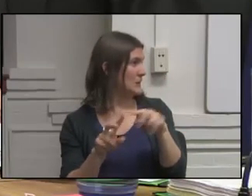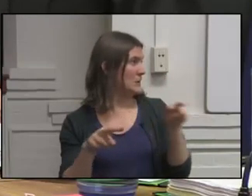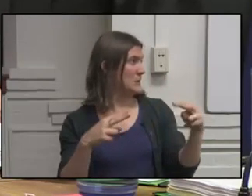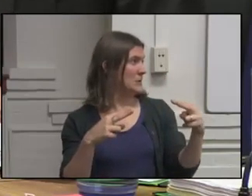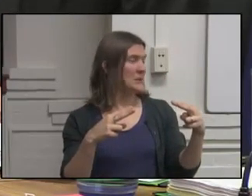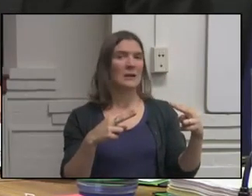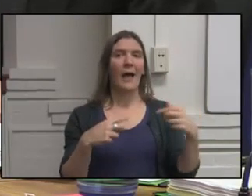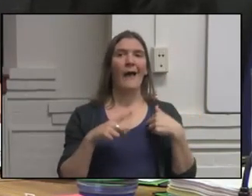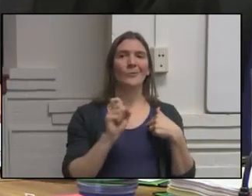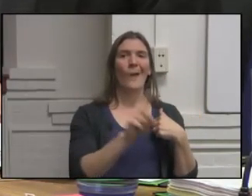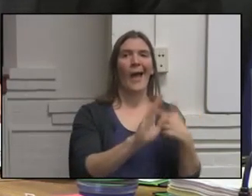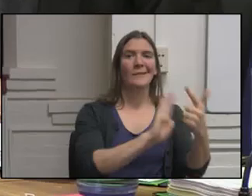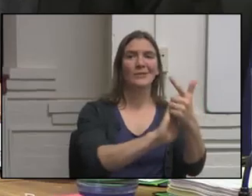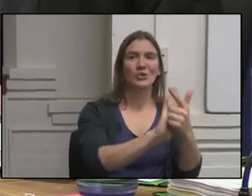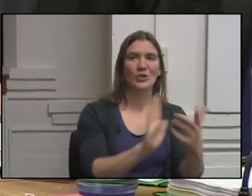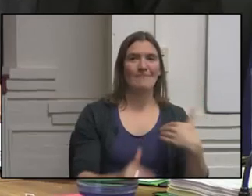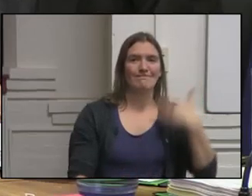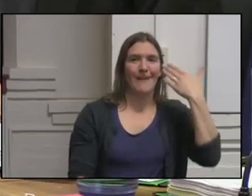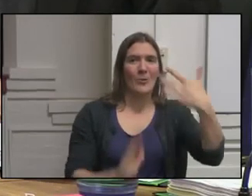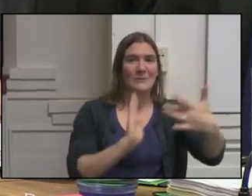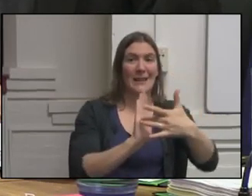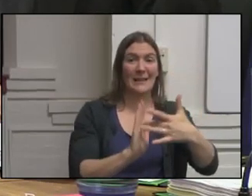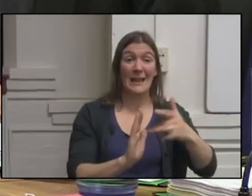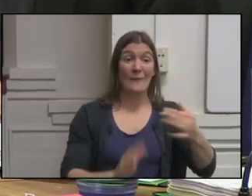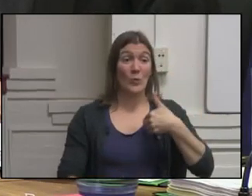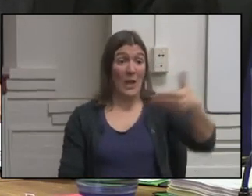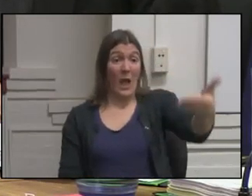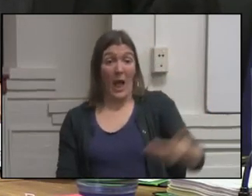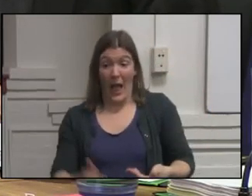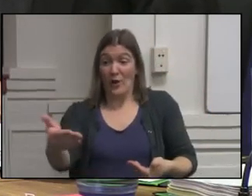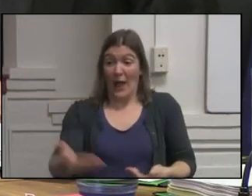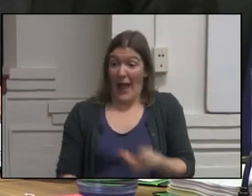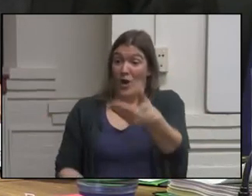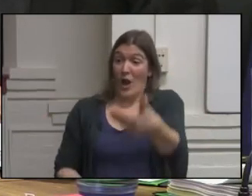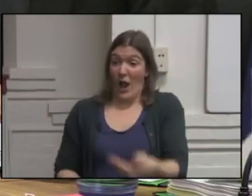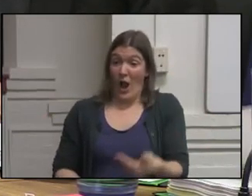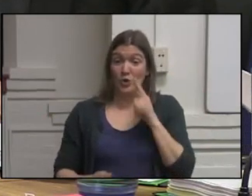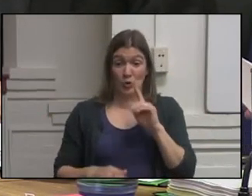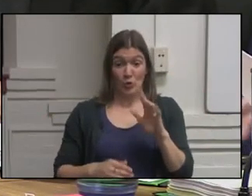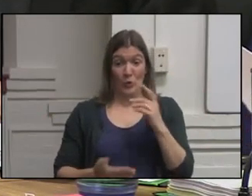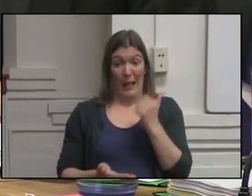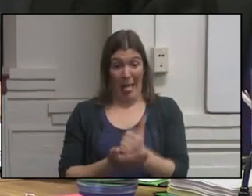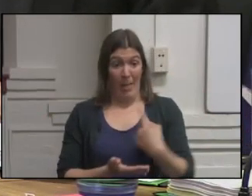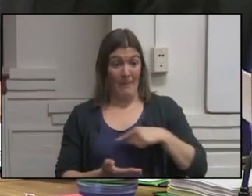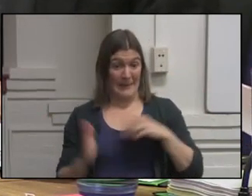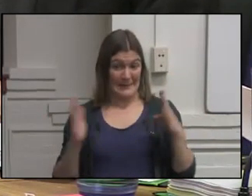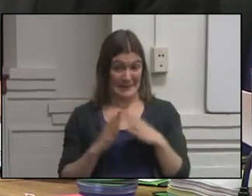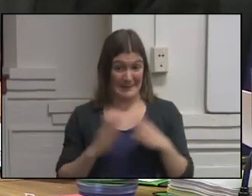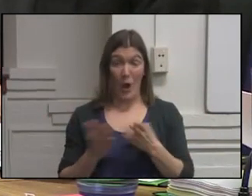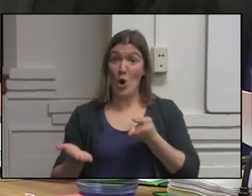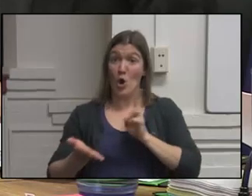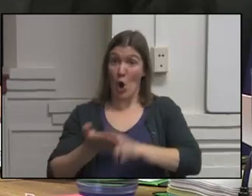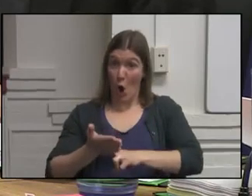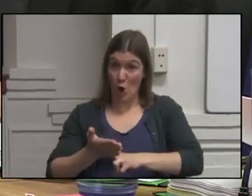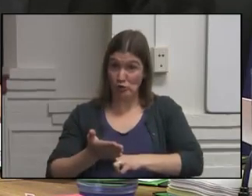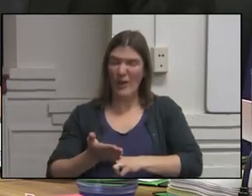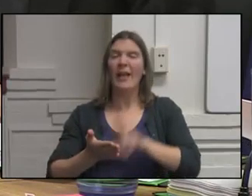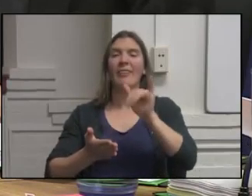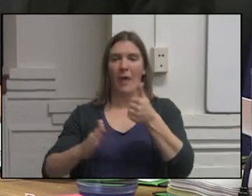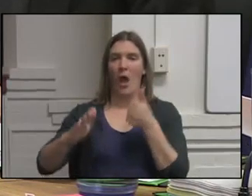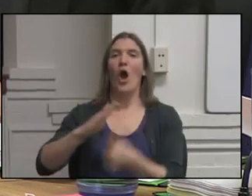That's a question for the town attorney. I don't know technically. Anybody that we hire to perform a function on behalf of the town, contract with them to do